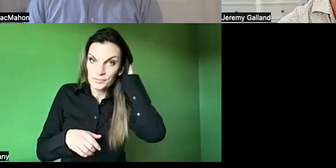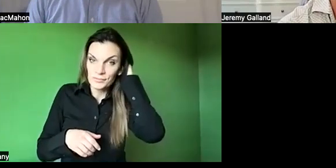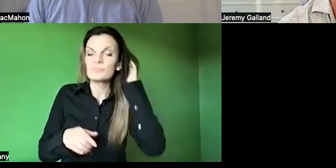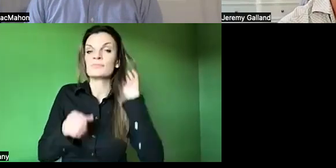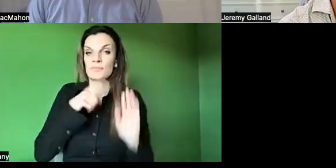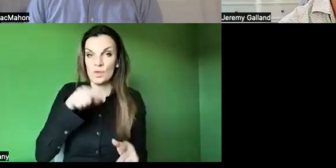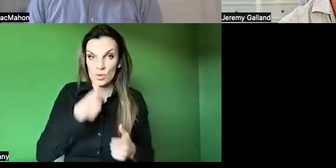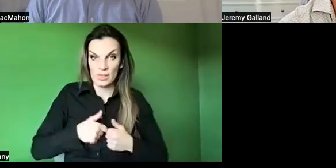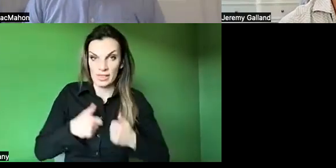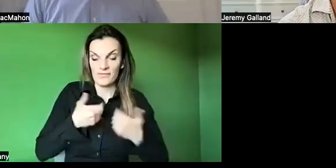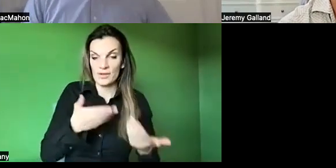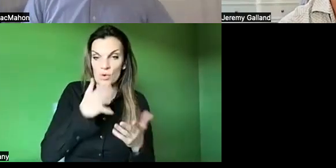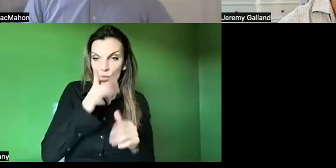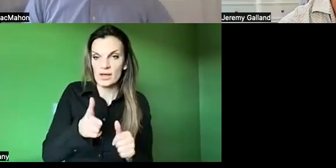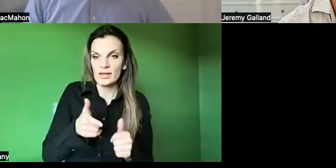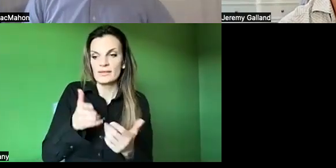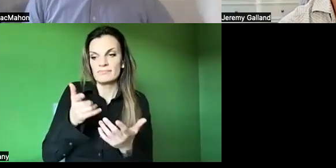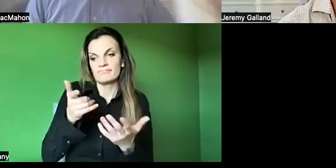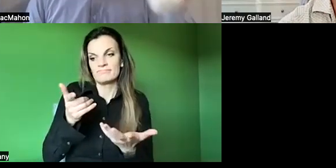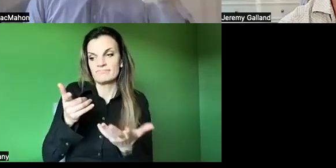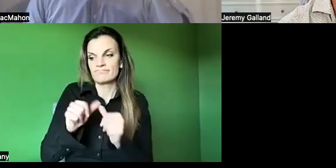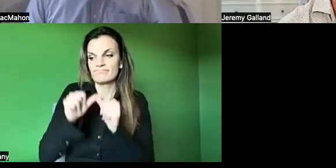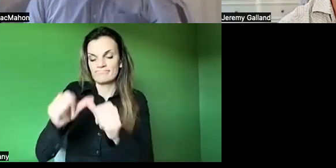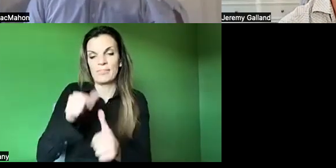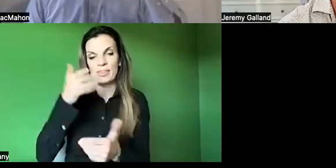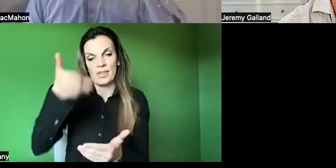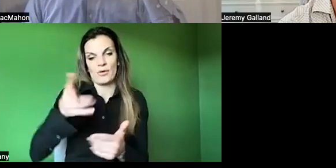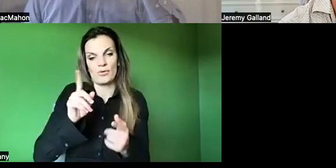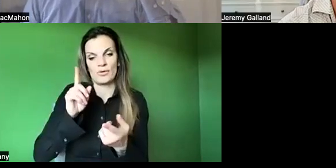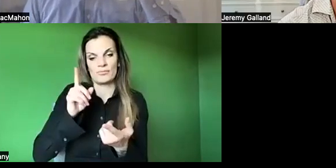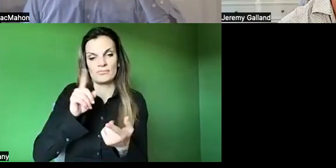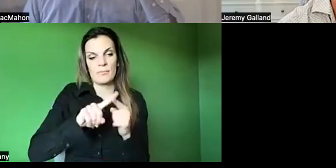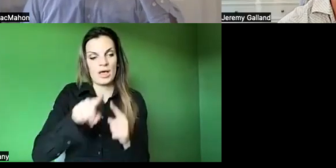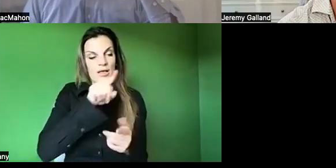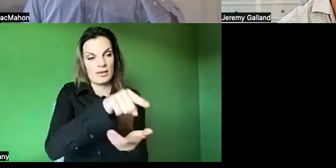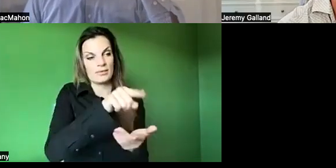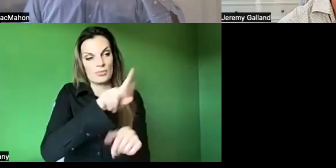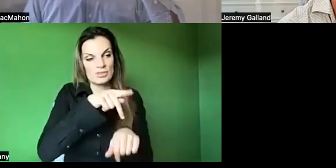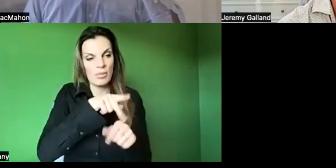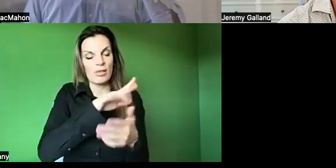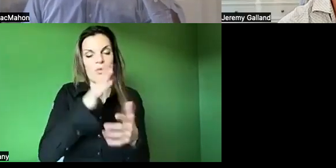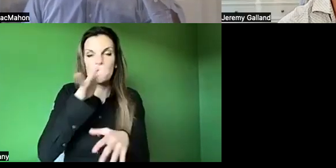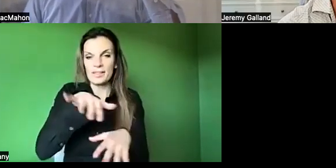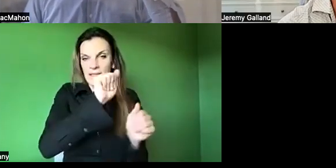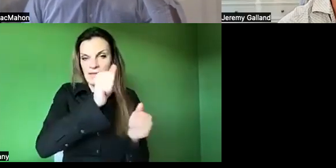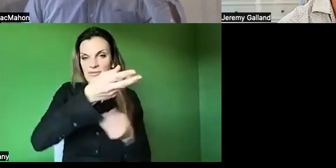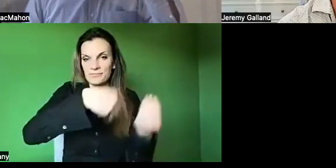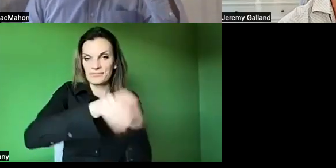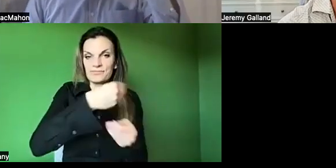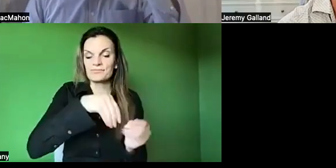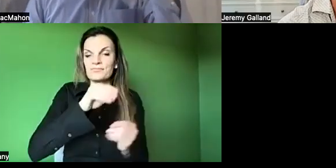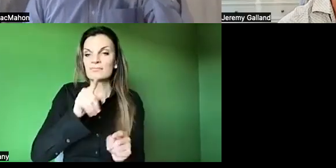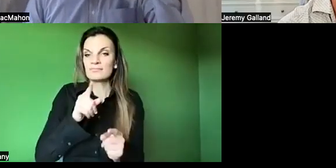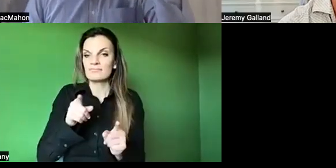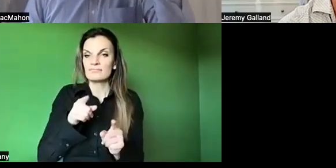principals and superintendents. So the school board is the ones that have a long-term view, and they try to